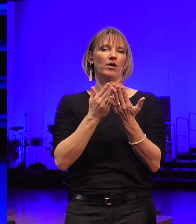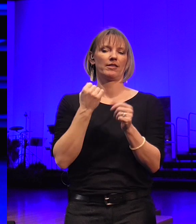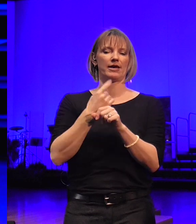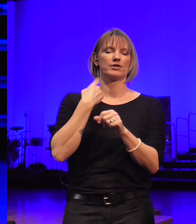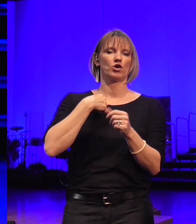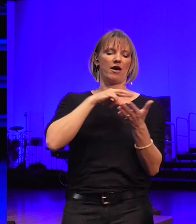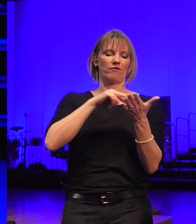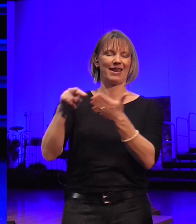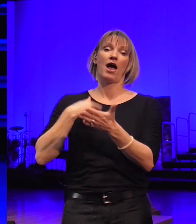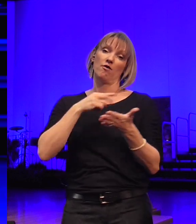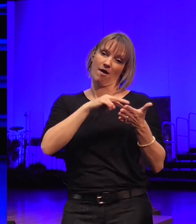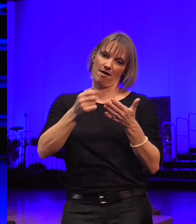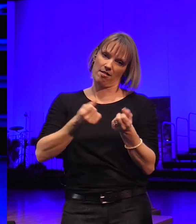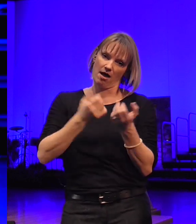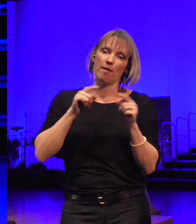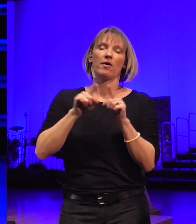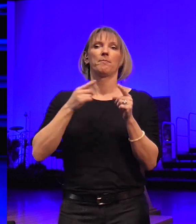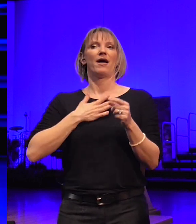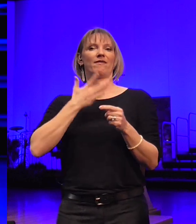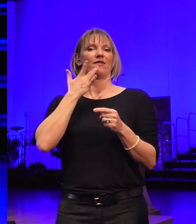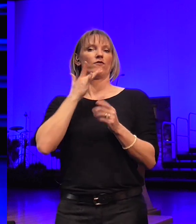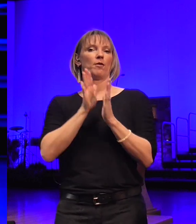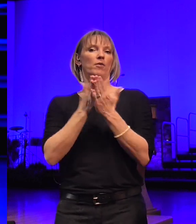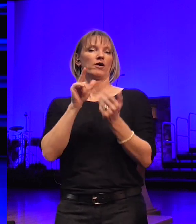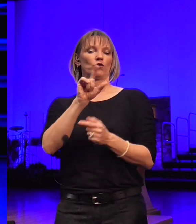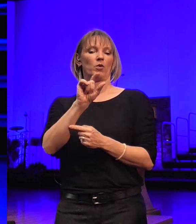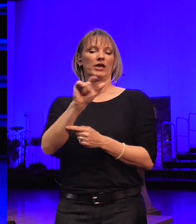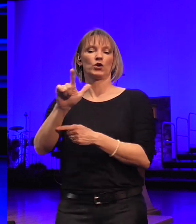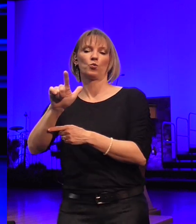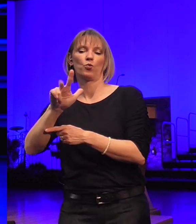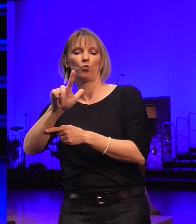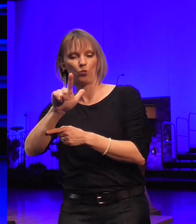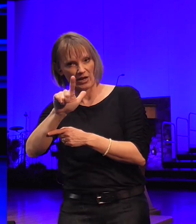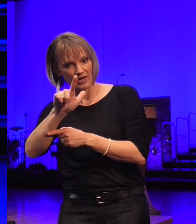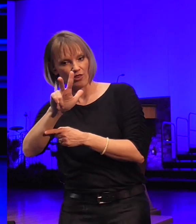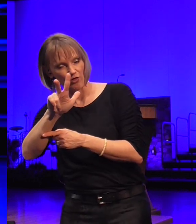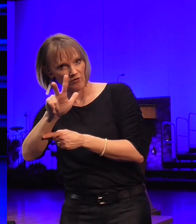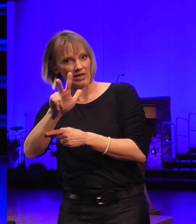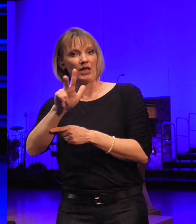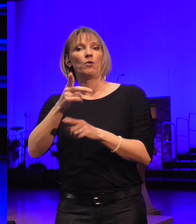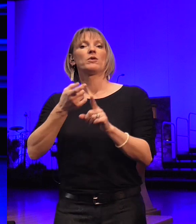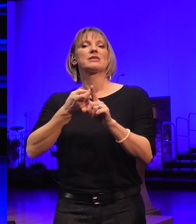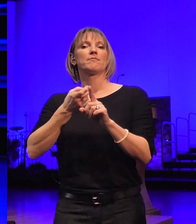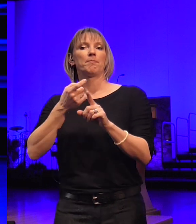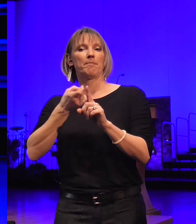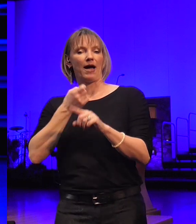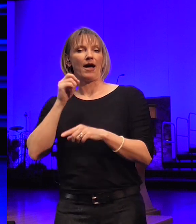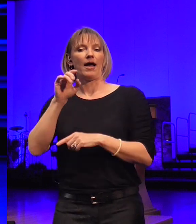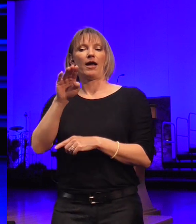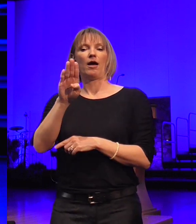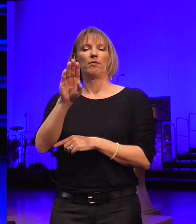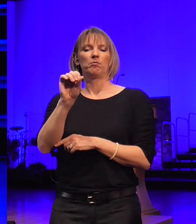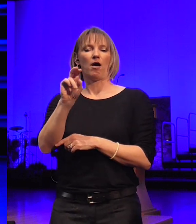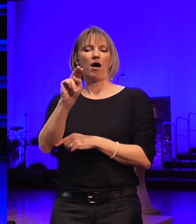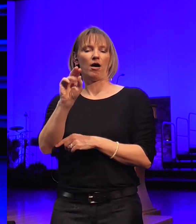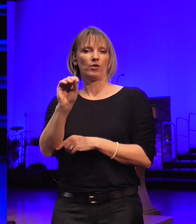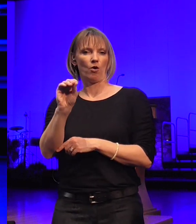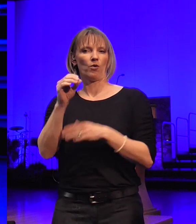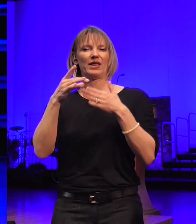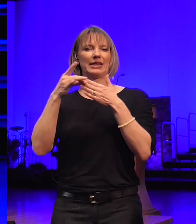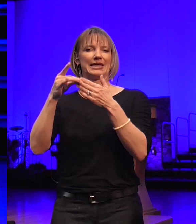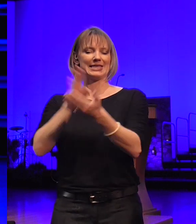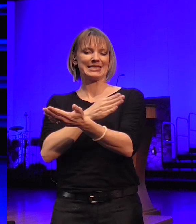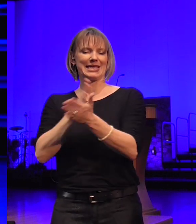year, and I read a lot, my favorite book of 2023 was by Bono. The lead singer of U2